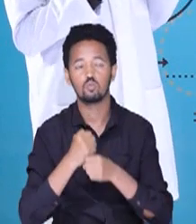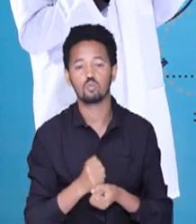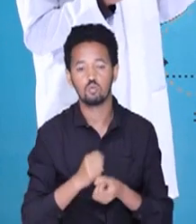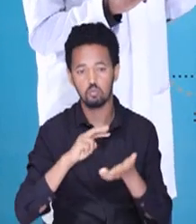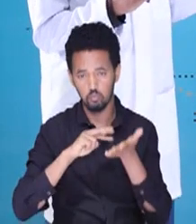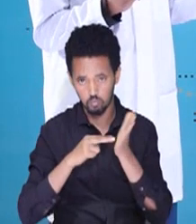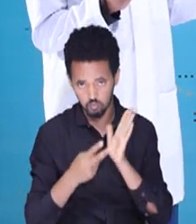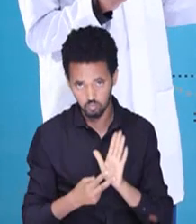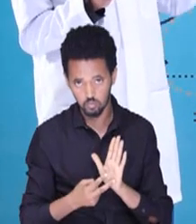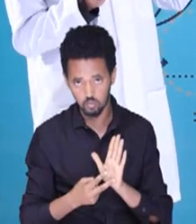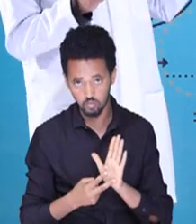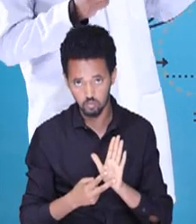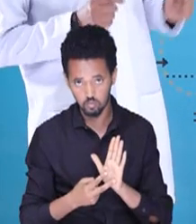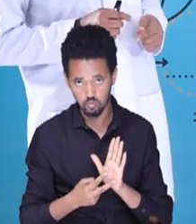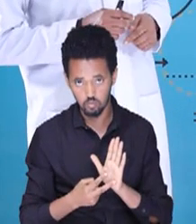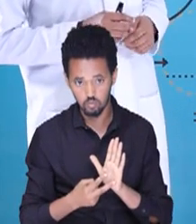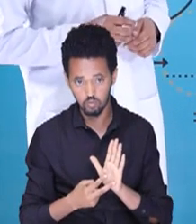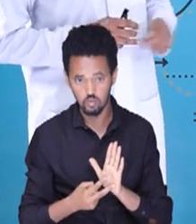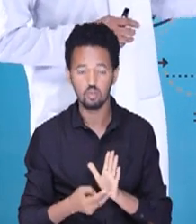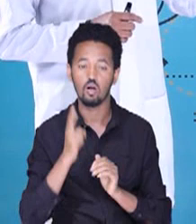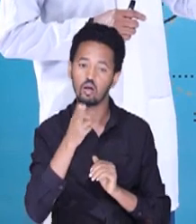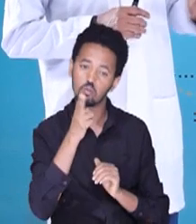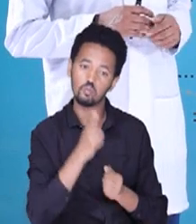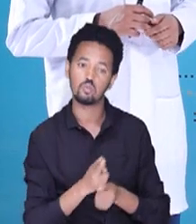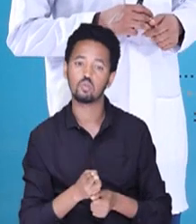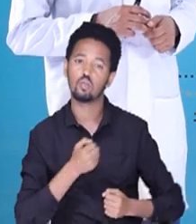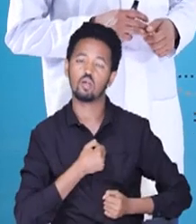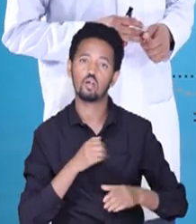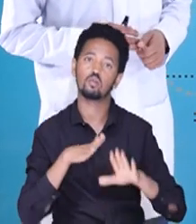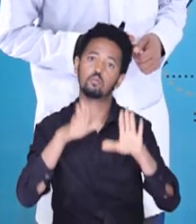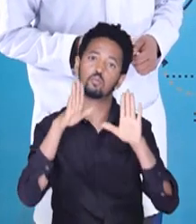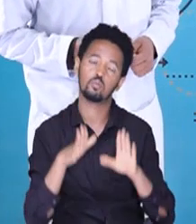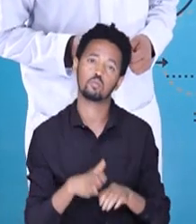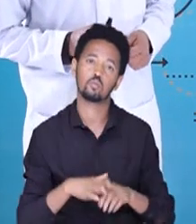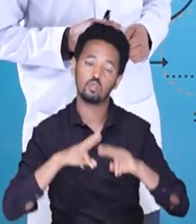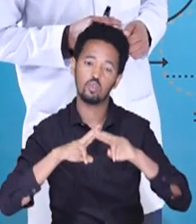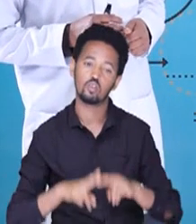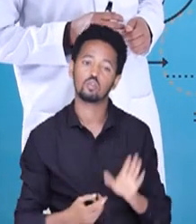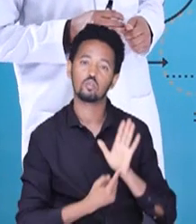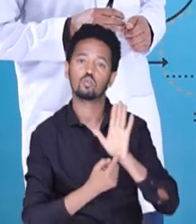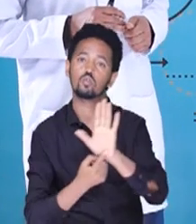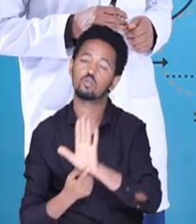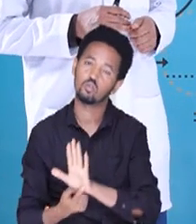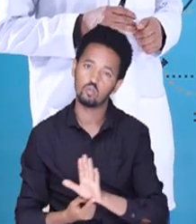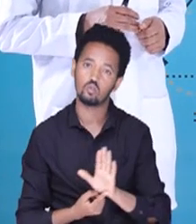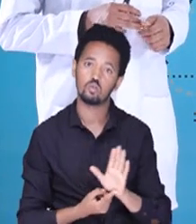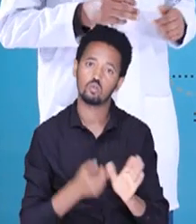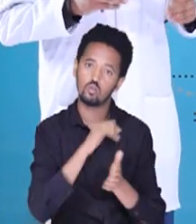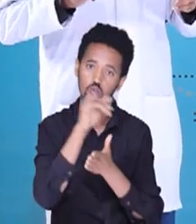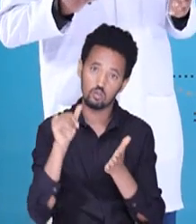meaning remnant. The ramp and the army then staged a show trial.